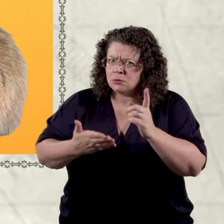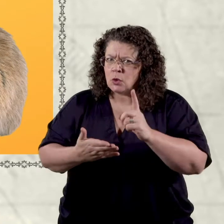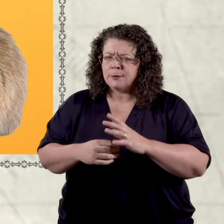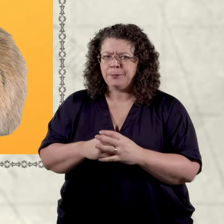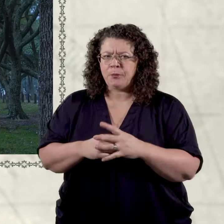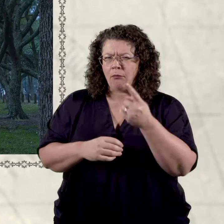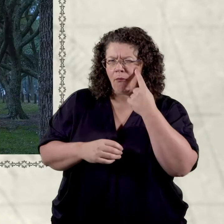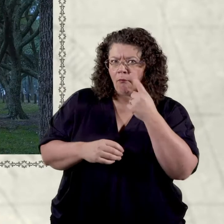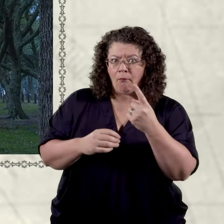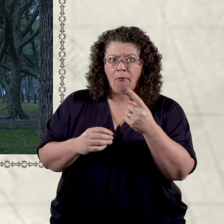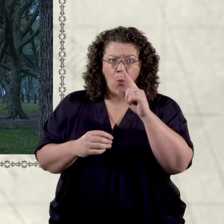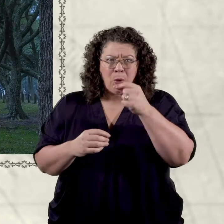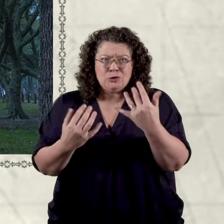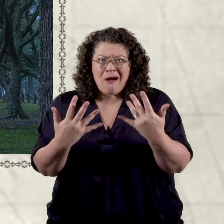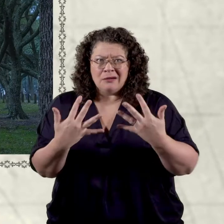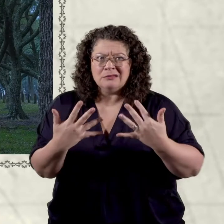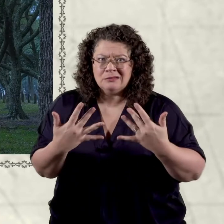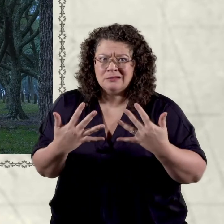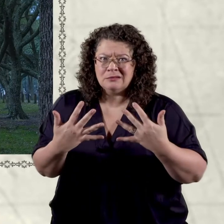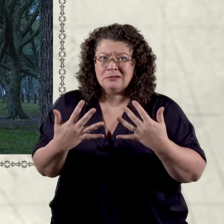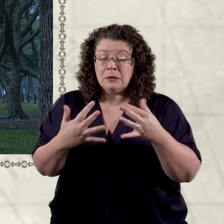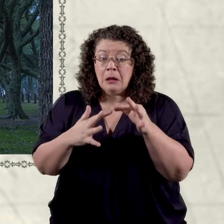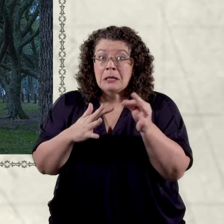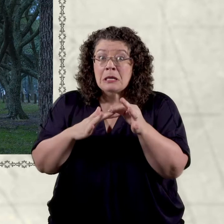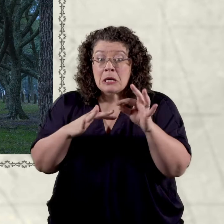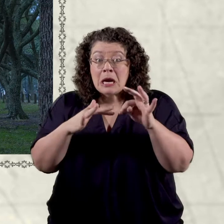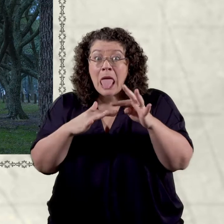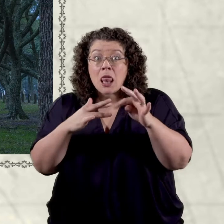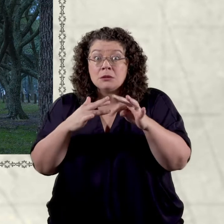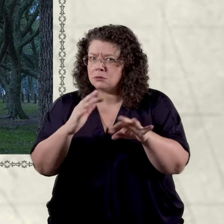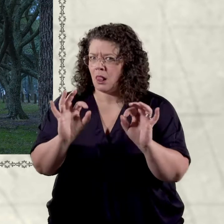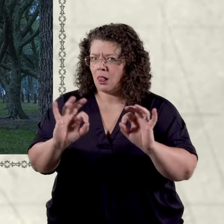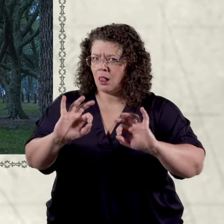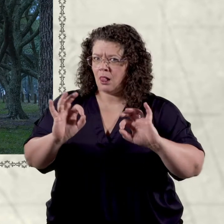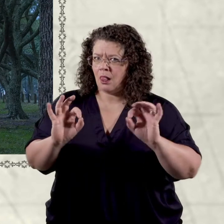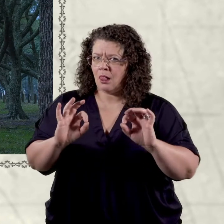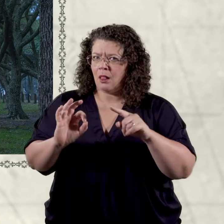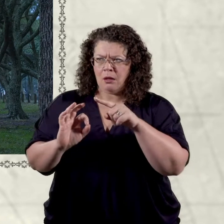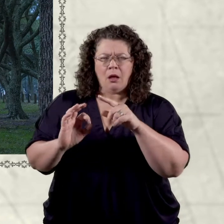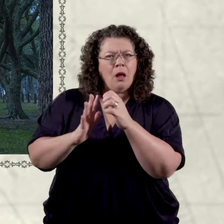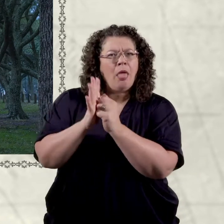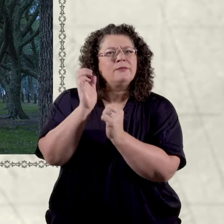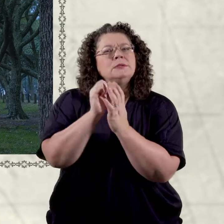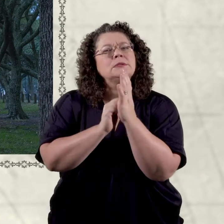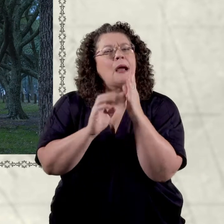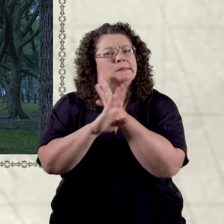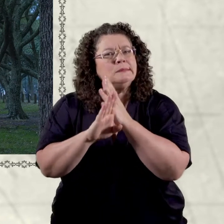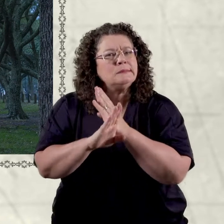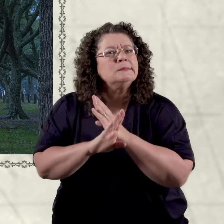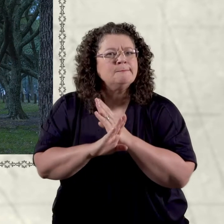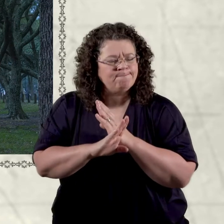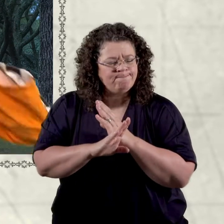now. First, a witch's hand. They didn't have any nails, so they would be